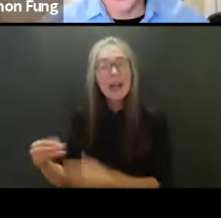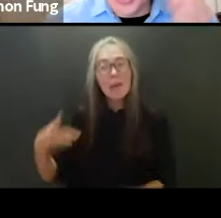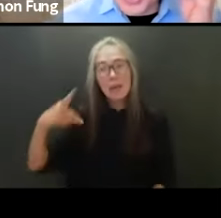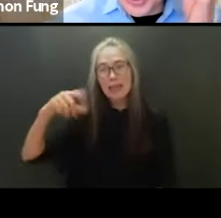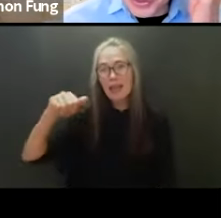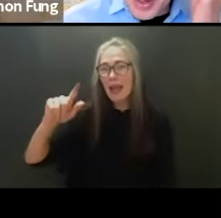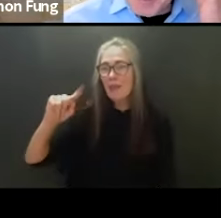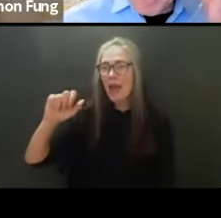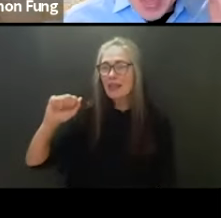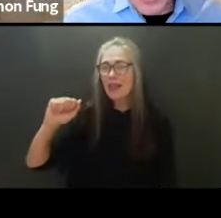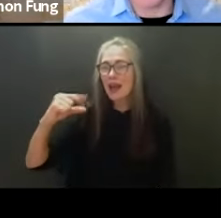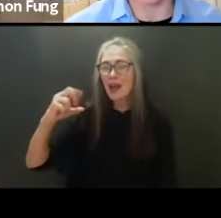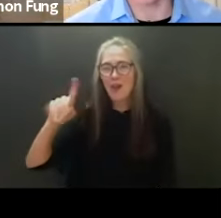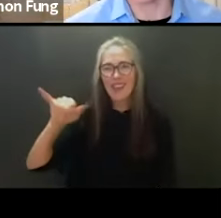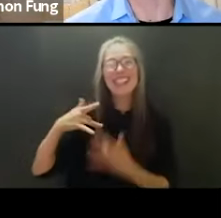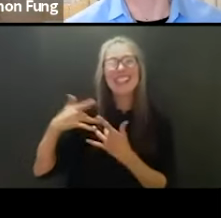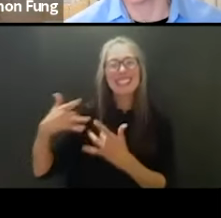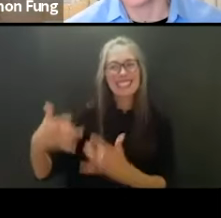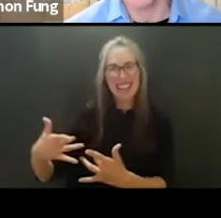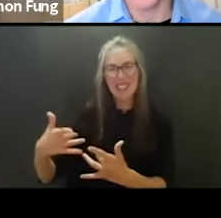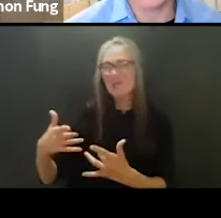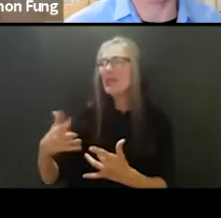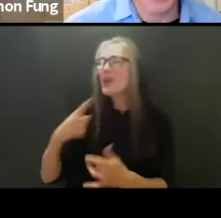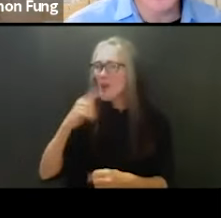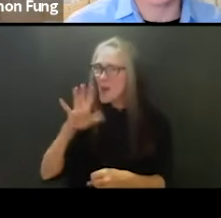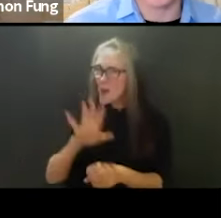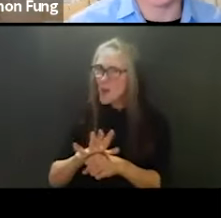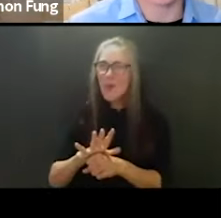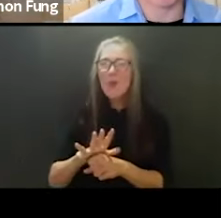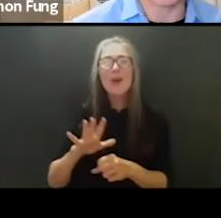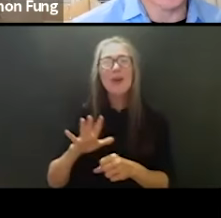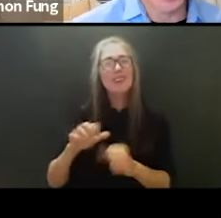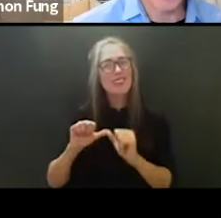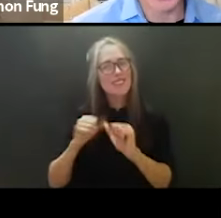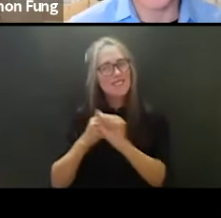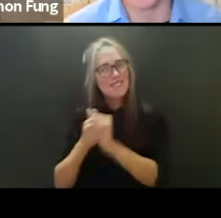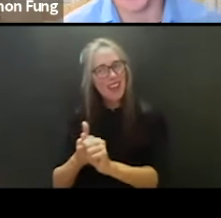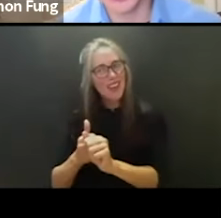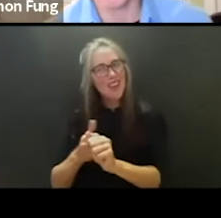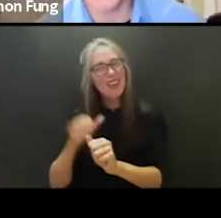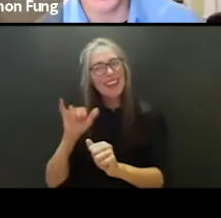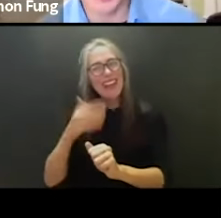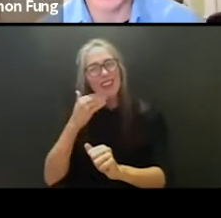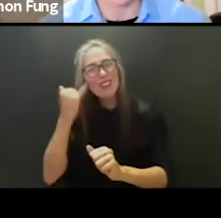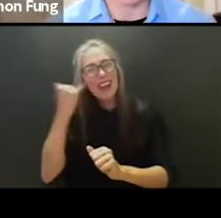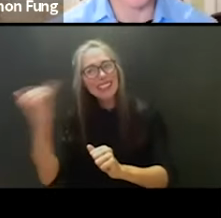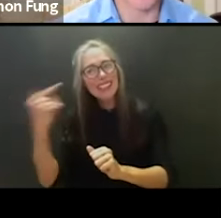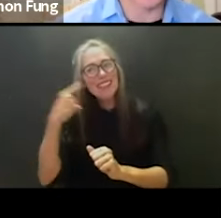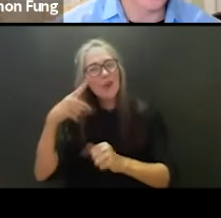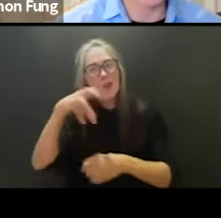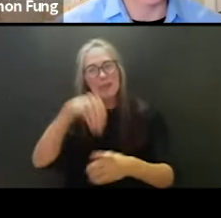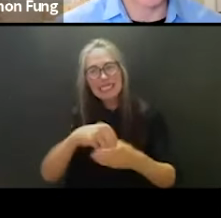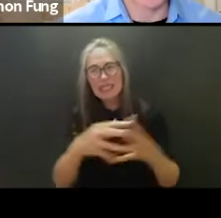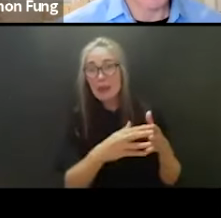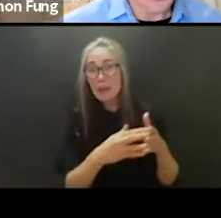hope you do too, but Patagonia is one of the usual suspects now lots and lots of companies have joined pledges like time out to